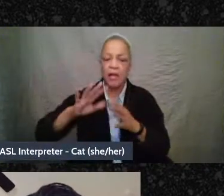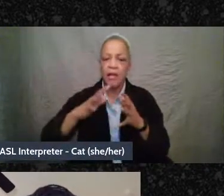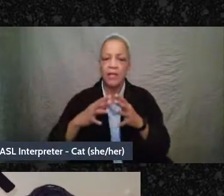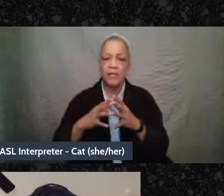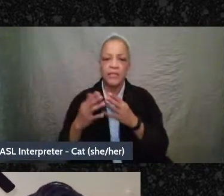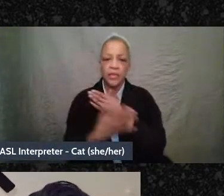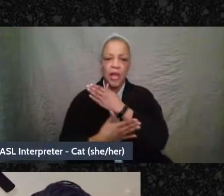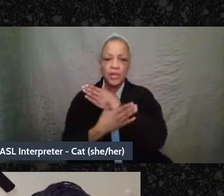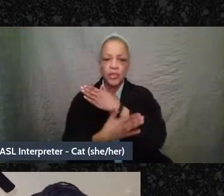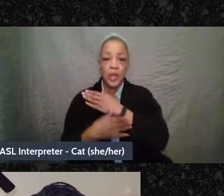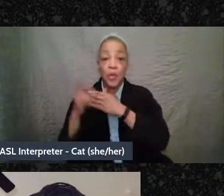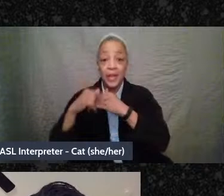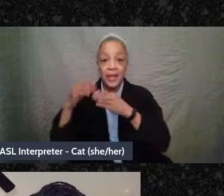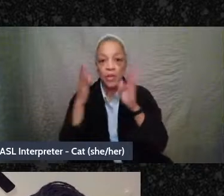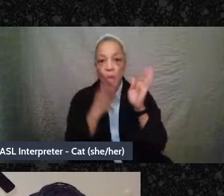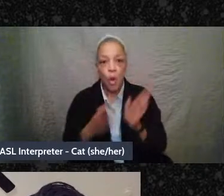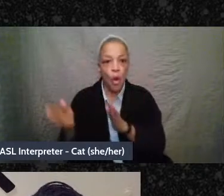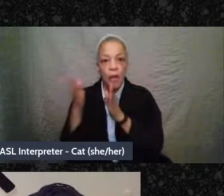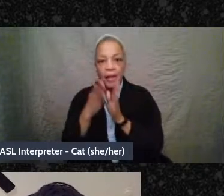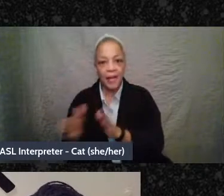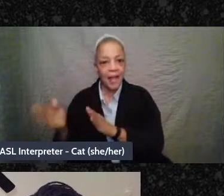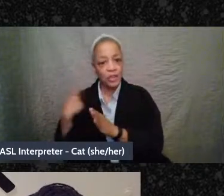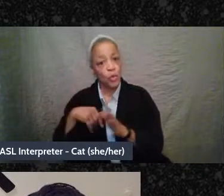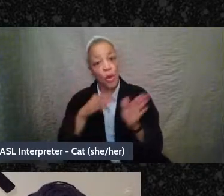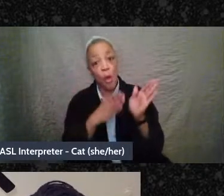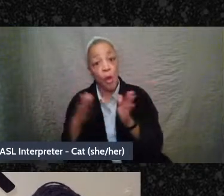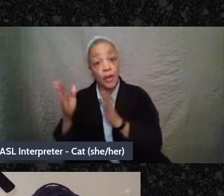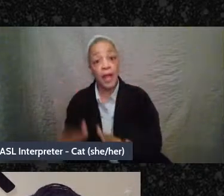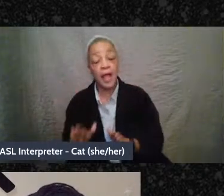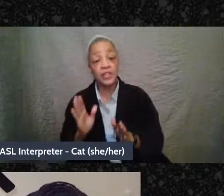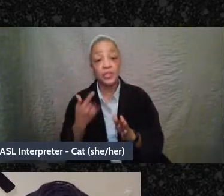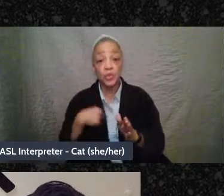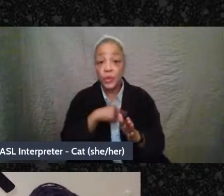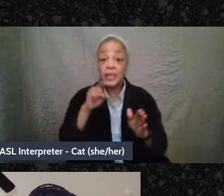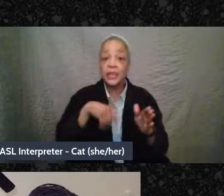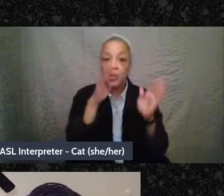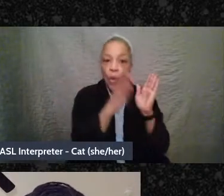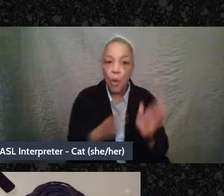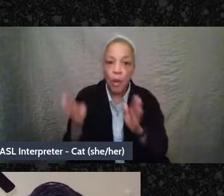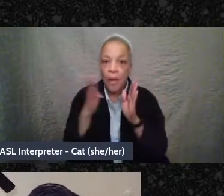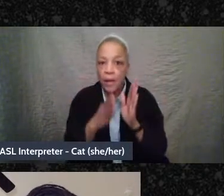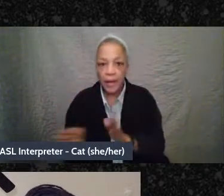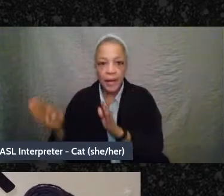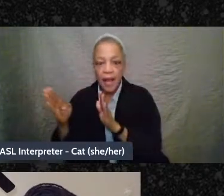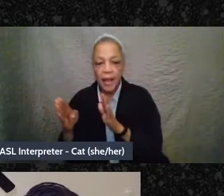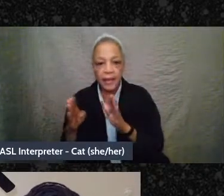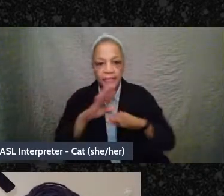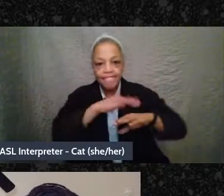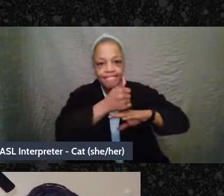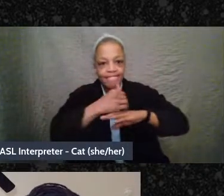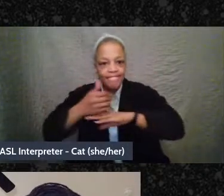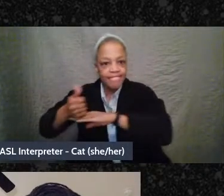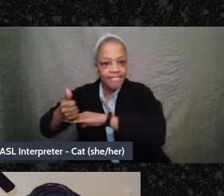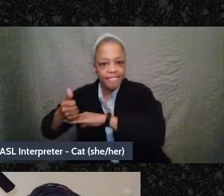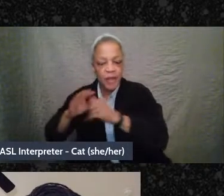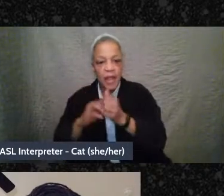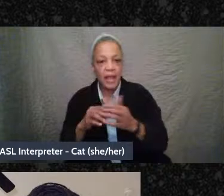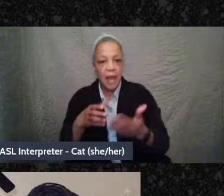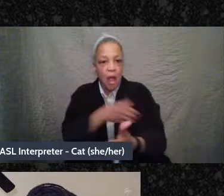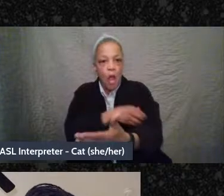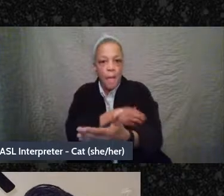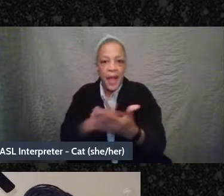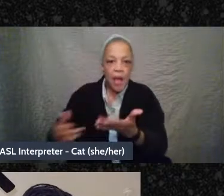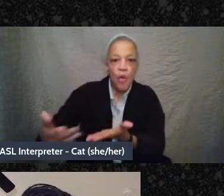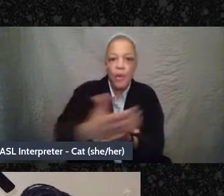organize. We're organizers. We need to organize people, and we need to shore up our power to build the world